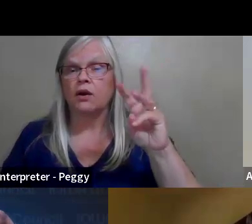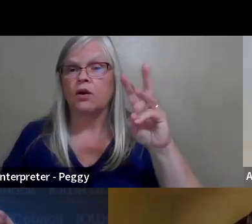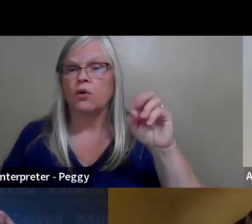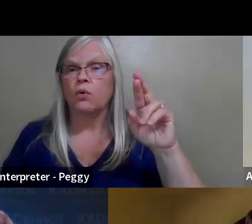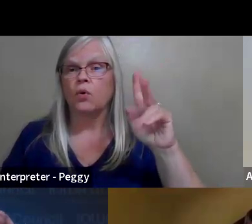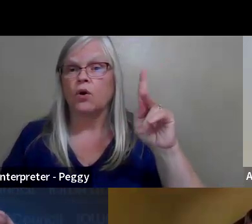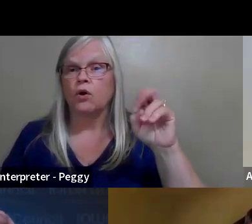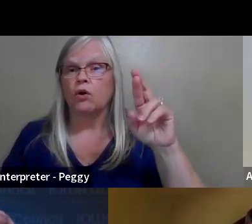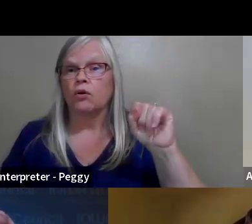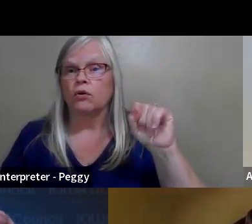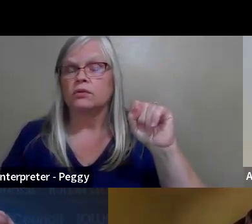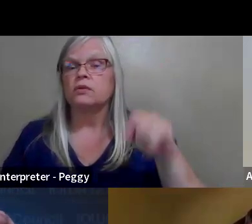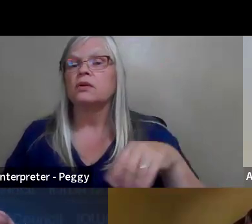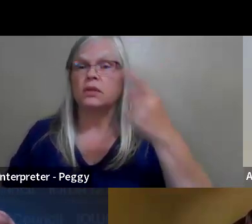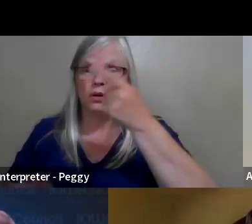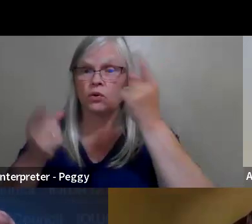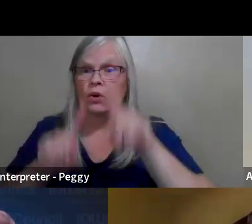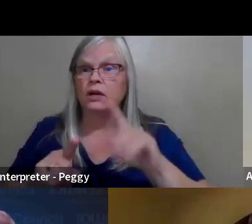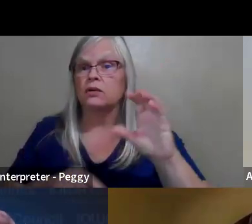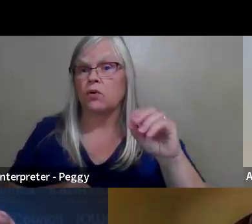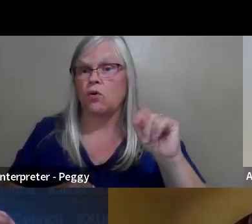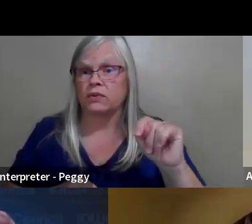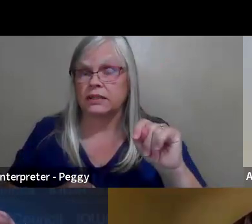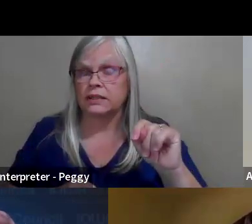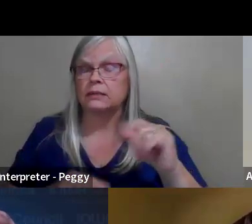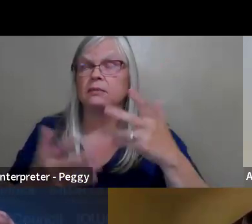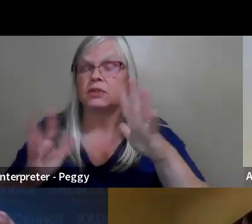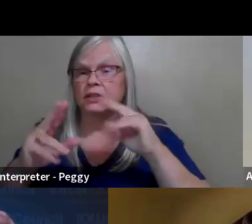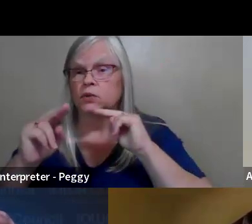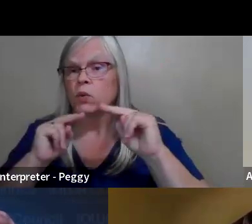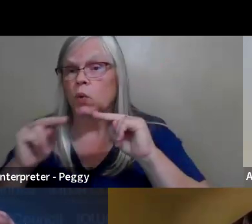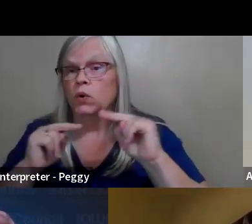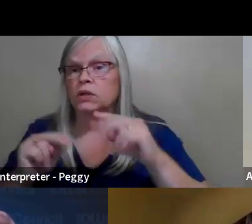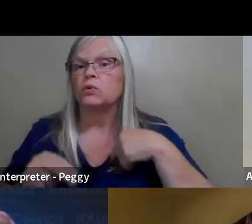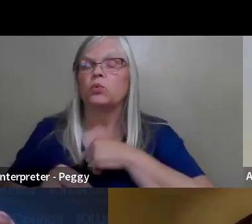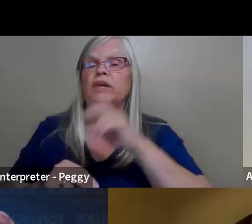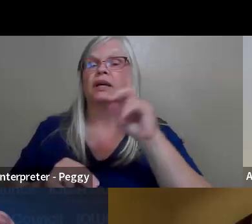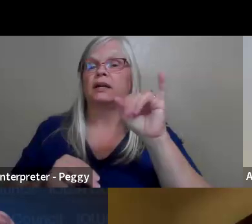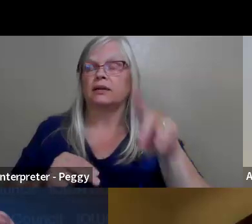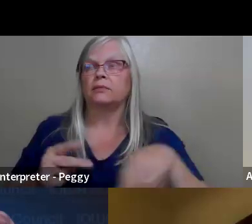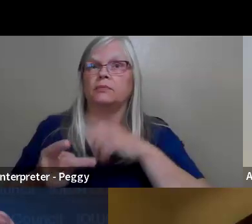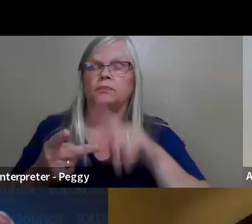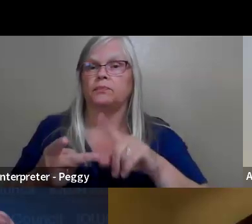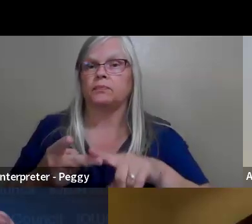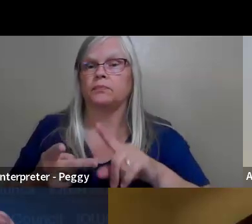As I said, agreeing to overtime was a negotiated thing that we did.